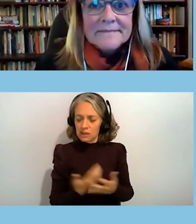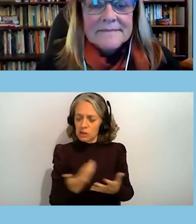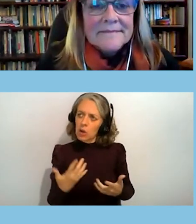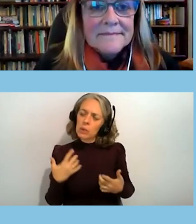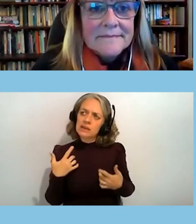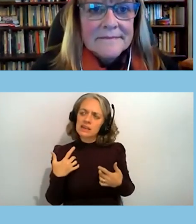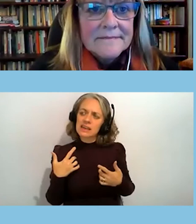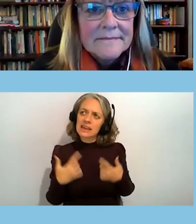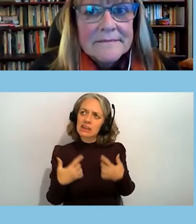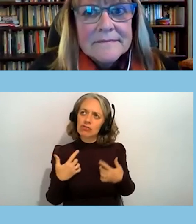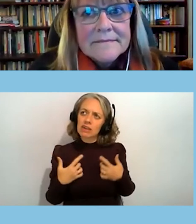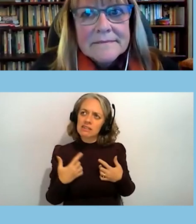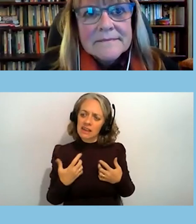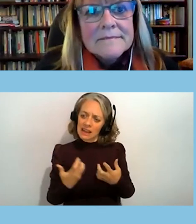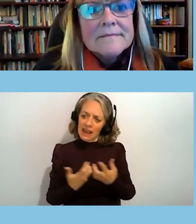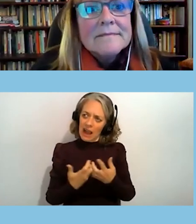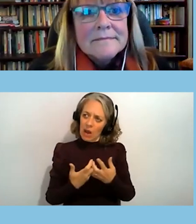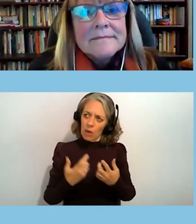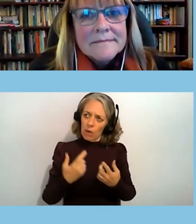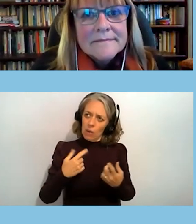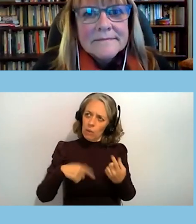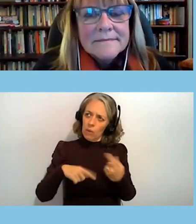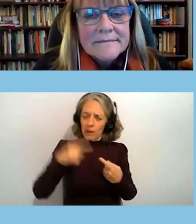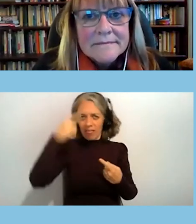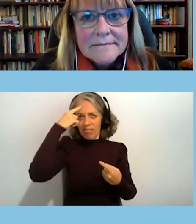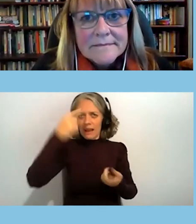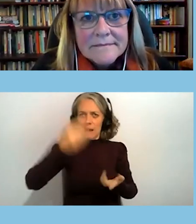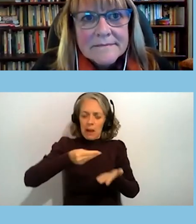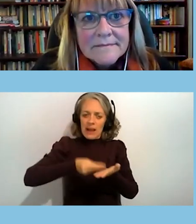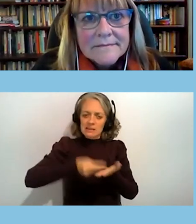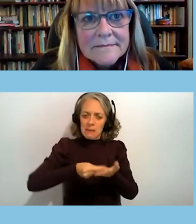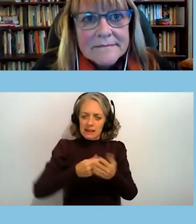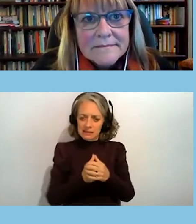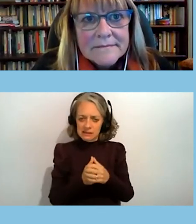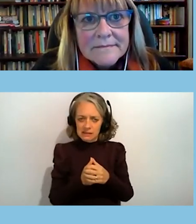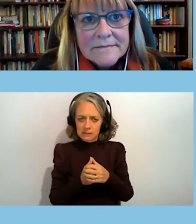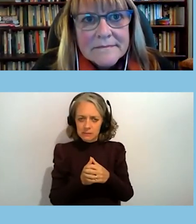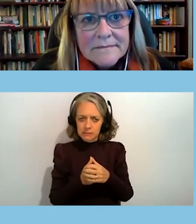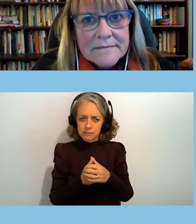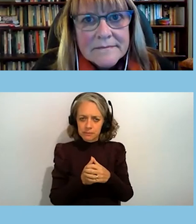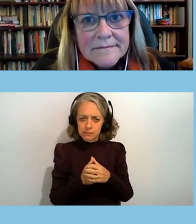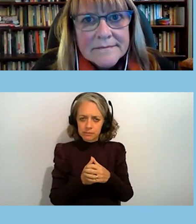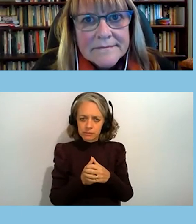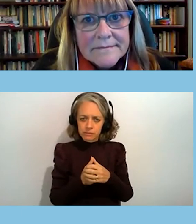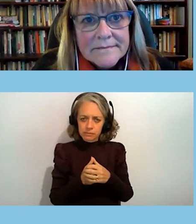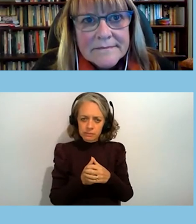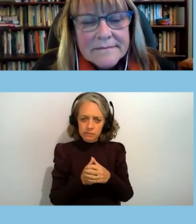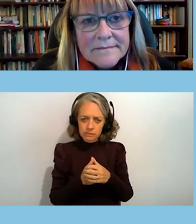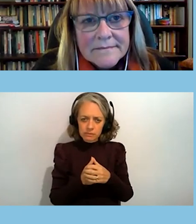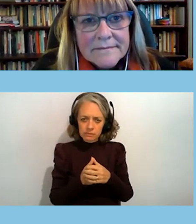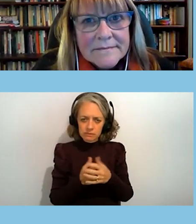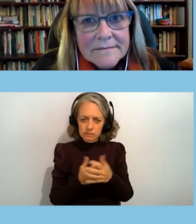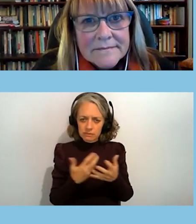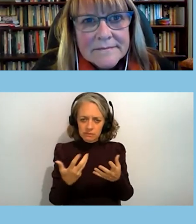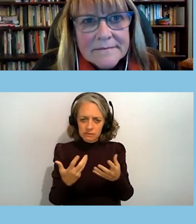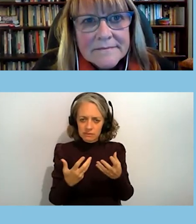interesting way to think about expense talk there, is the kind of how I talk